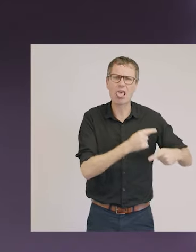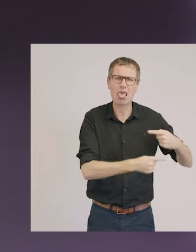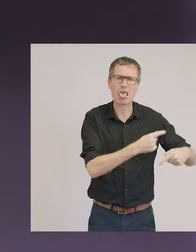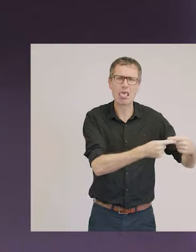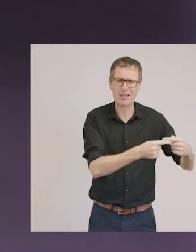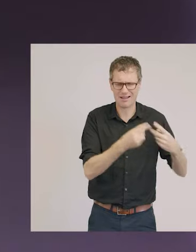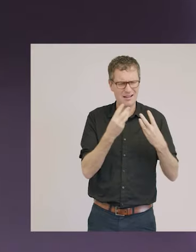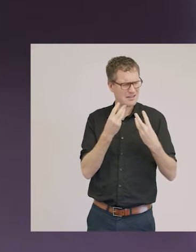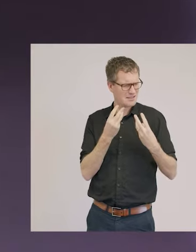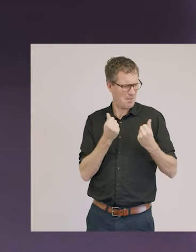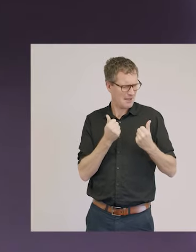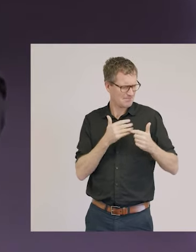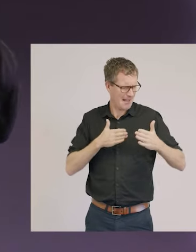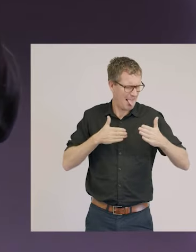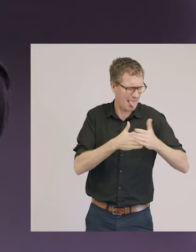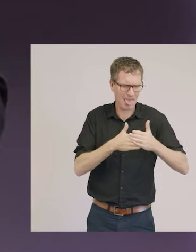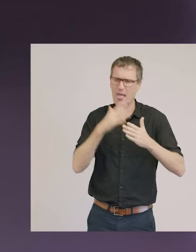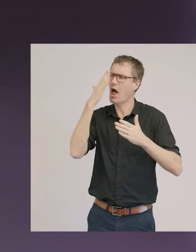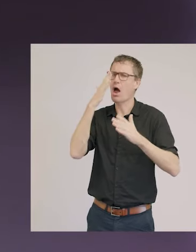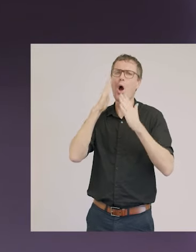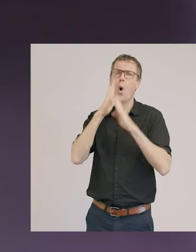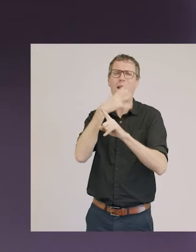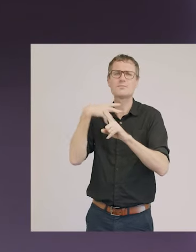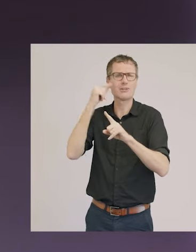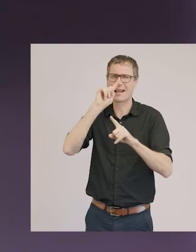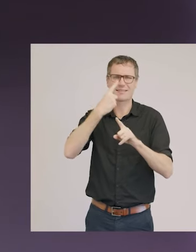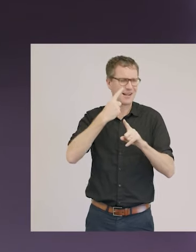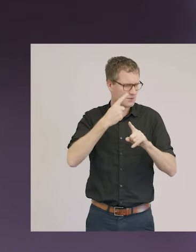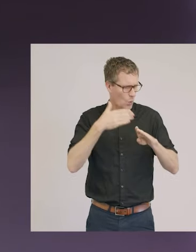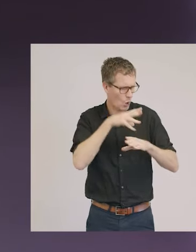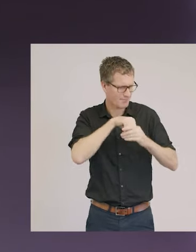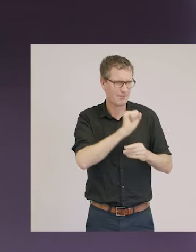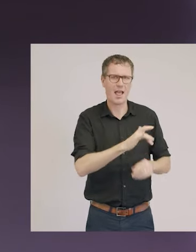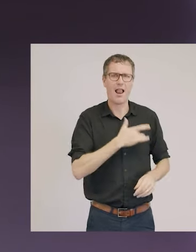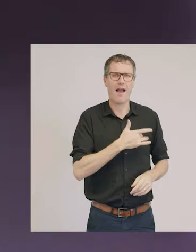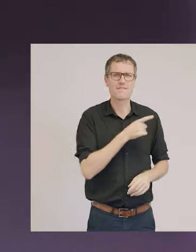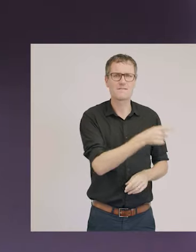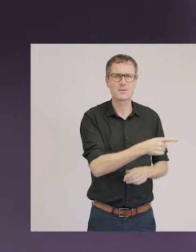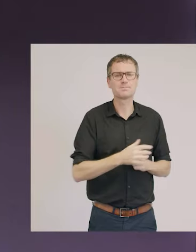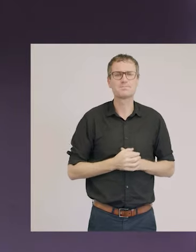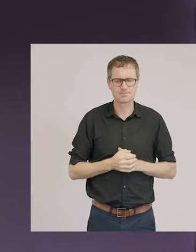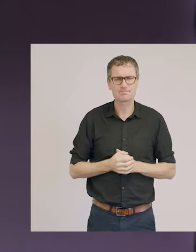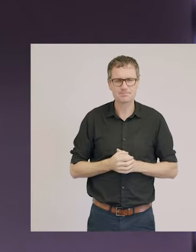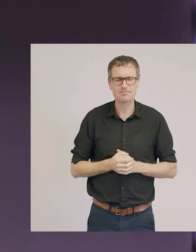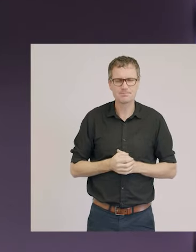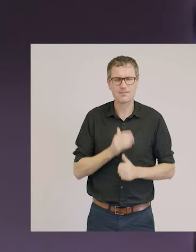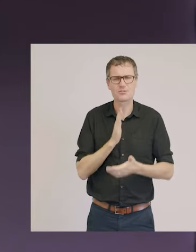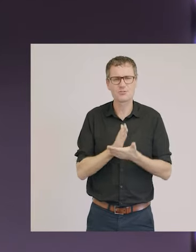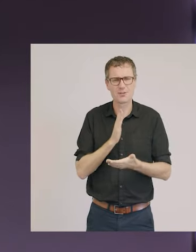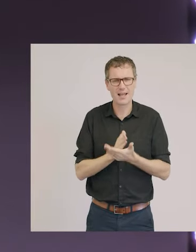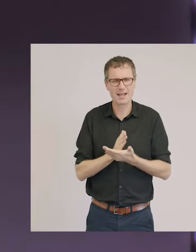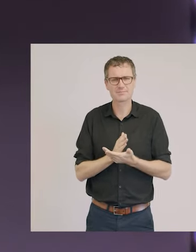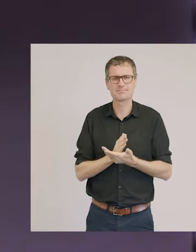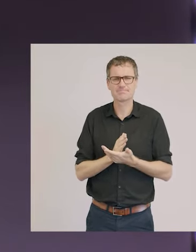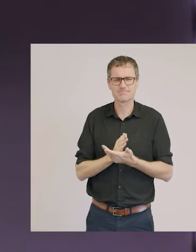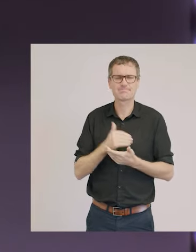being able to work. So we've got to look at the way people behave. And God wants us to come and challenge people just